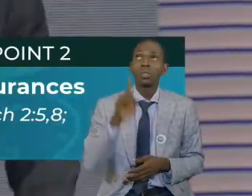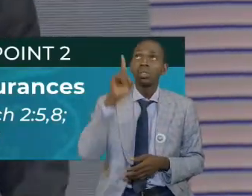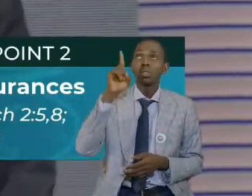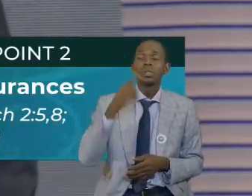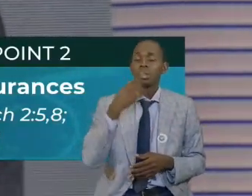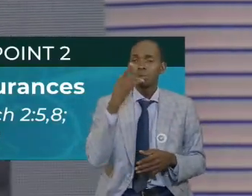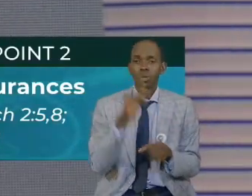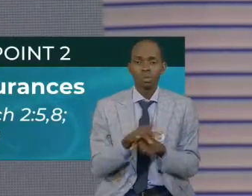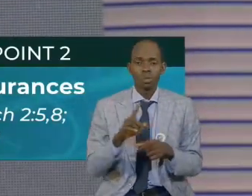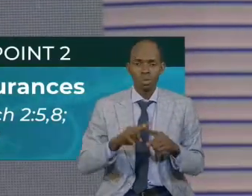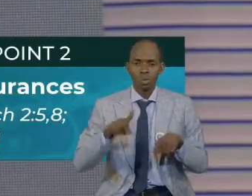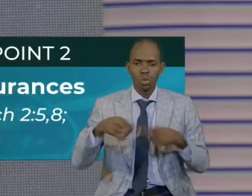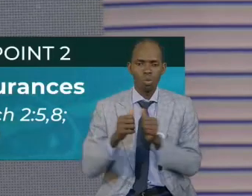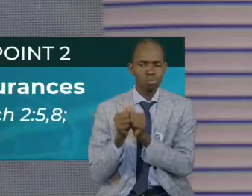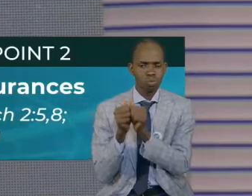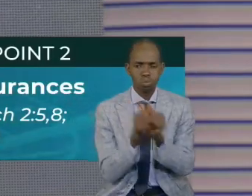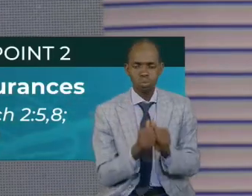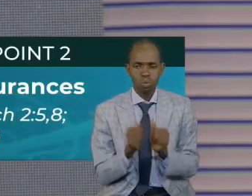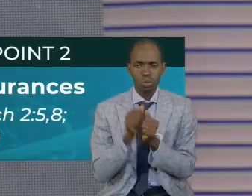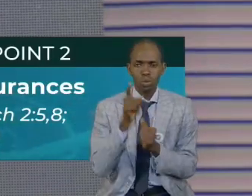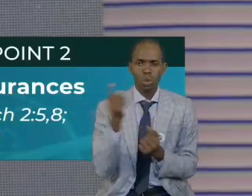you until the end.